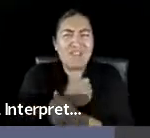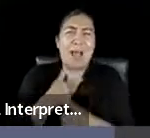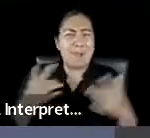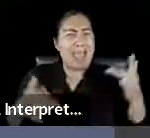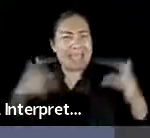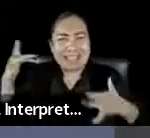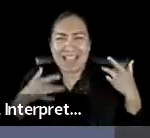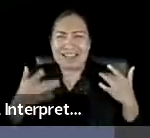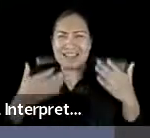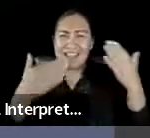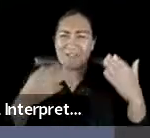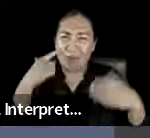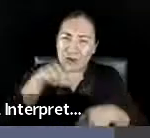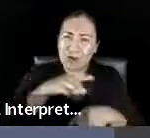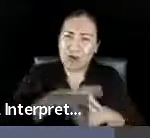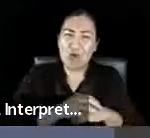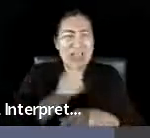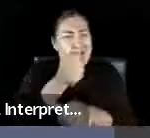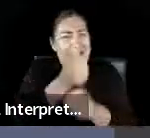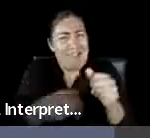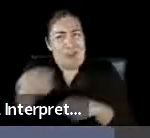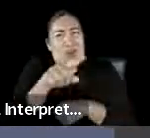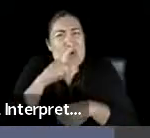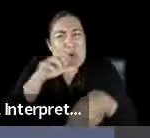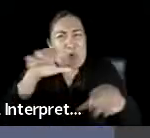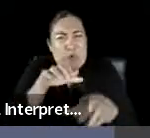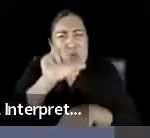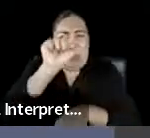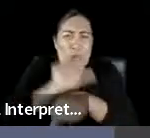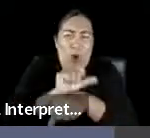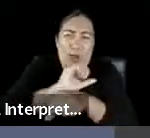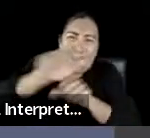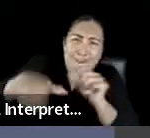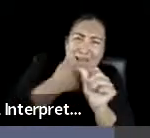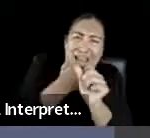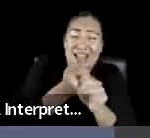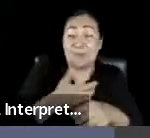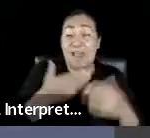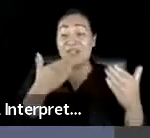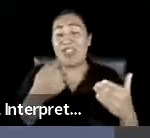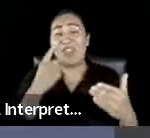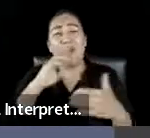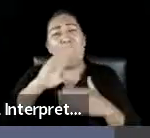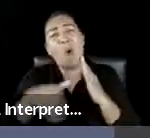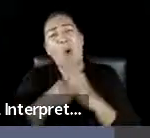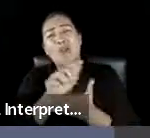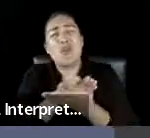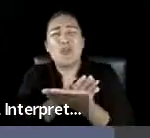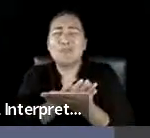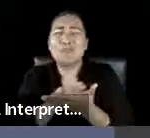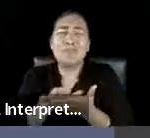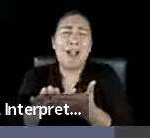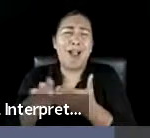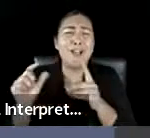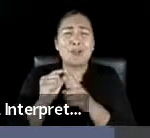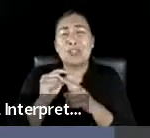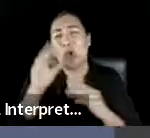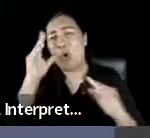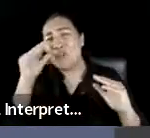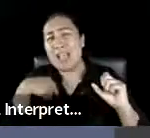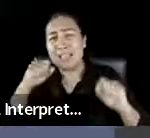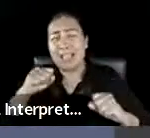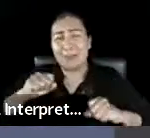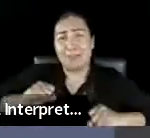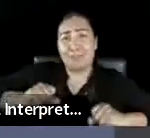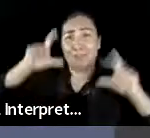for you for orchestrating this and for everyone else who's doing the work behind. But thank you for all those kind words. Hopefully I can't get on camera and